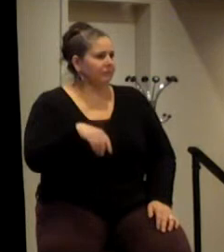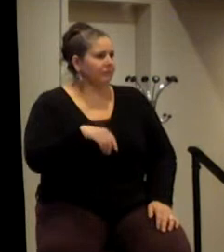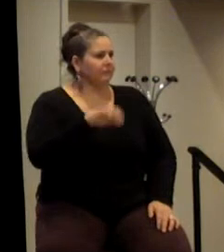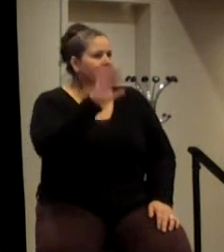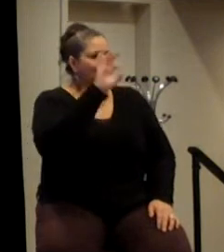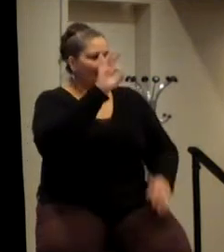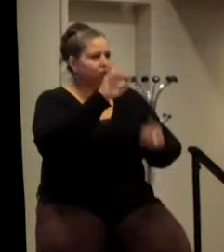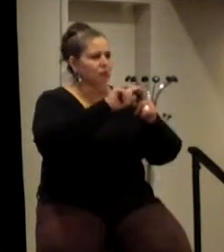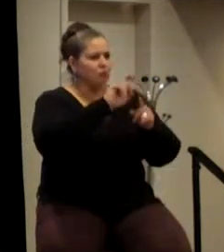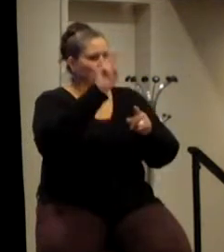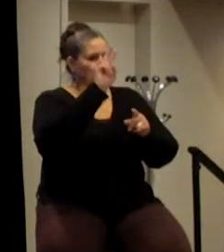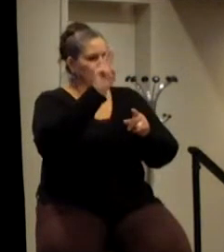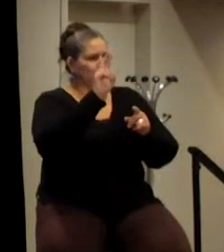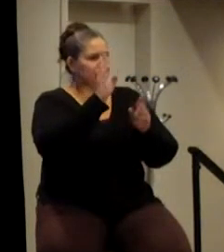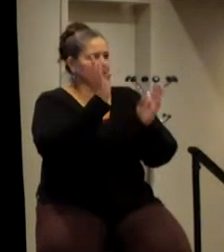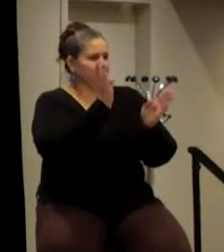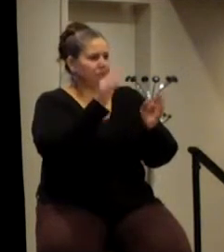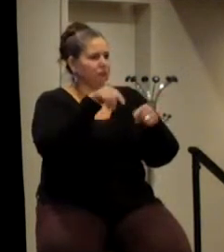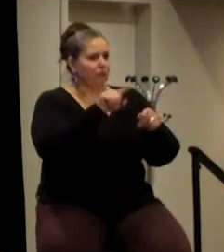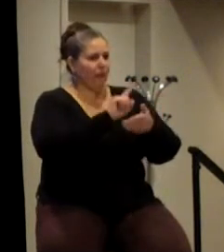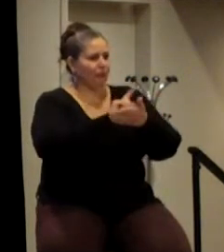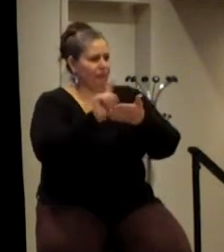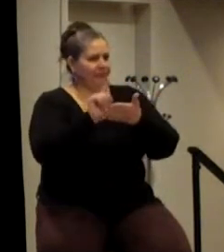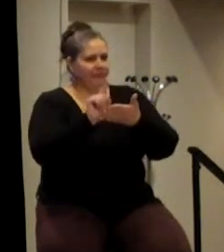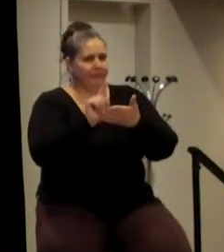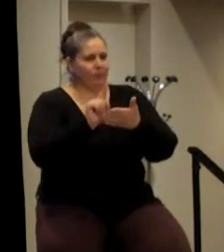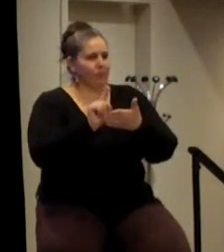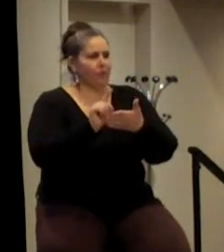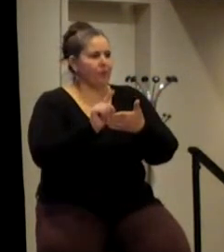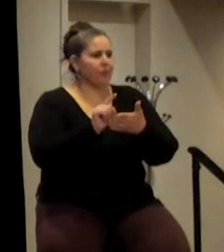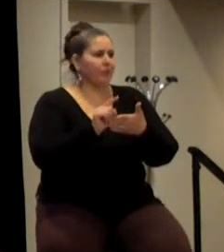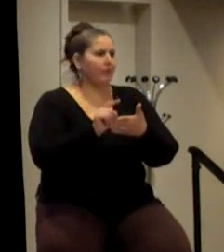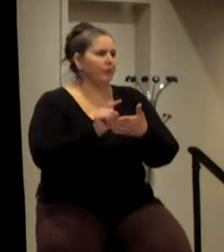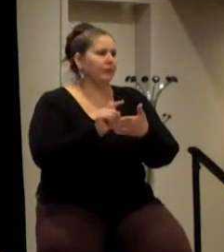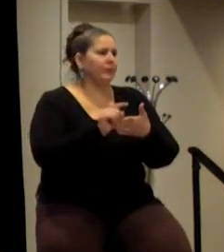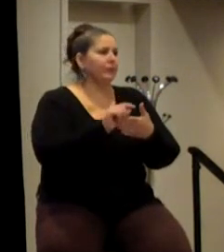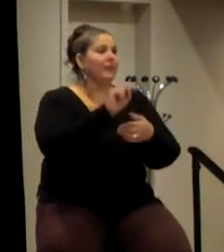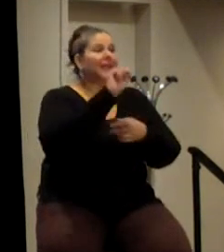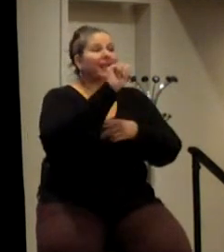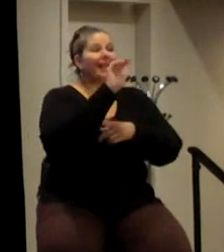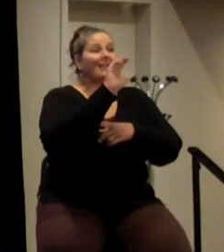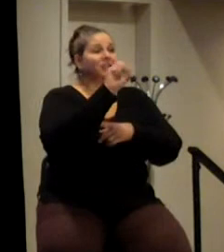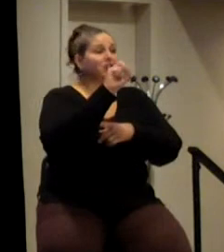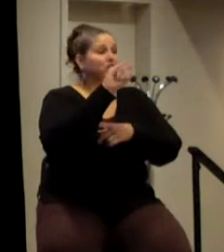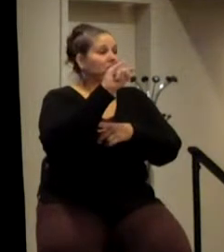Street, 1050 West Genesee Street, 8 to noon.